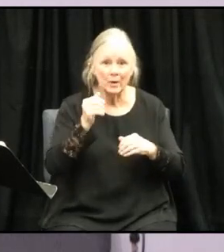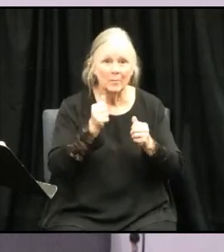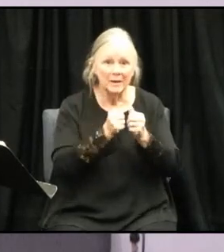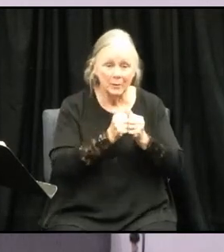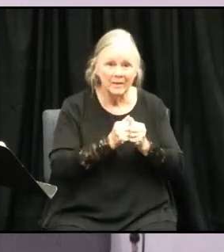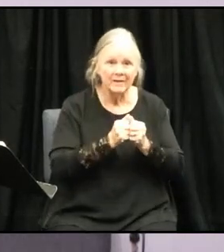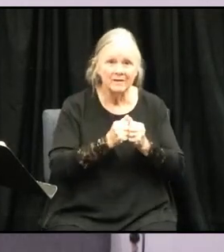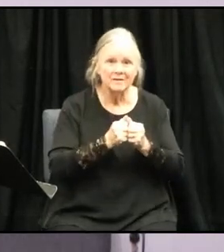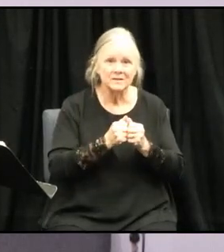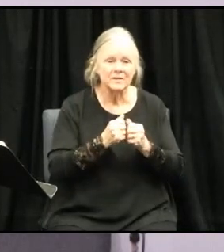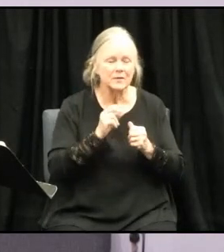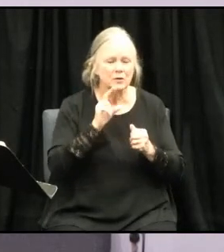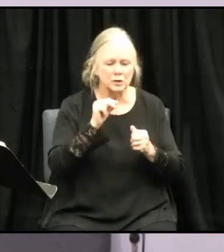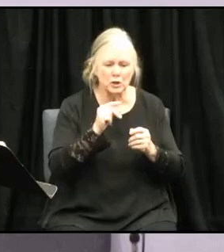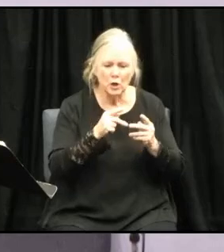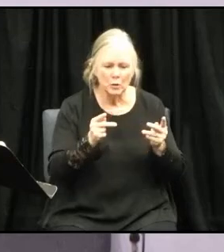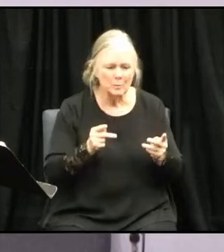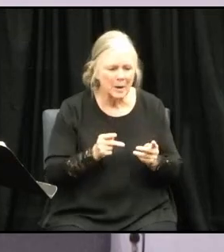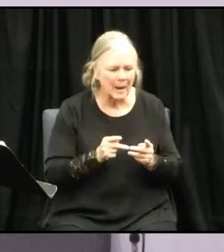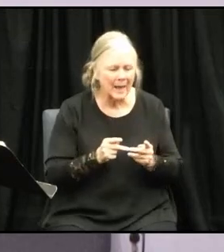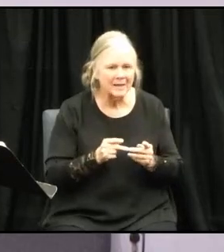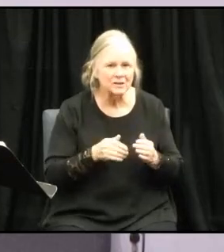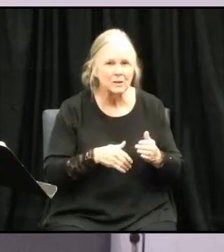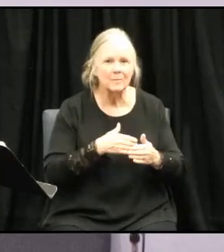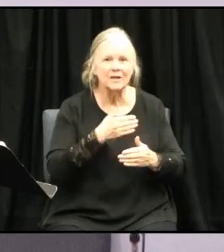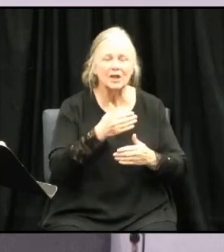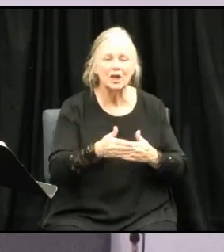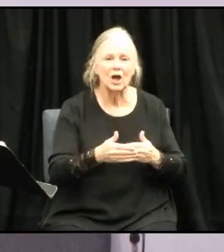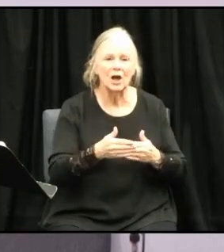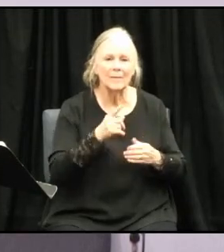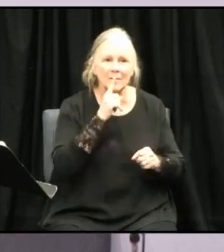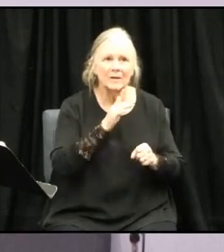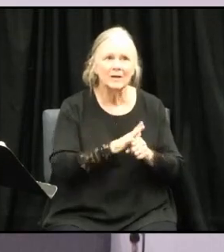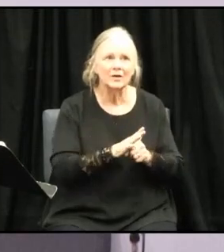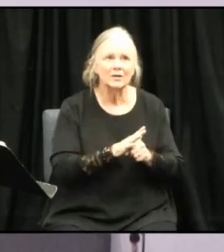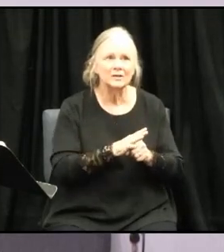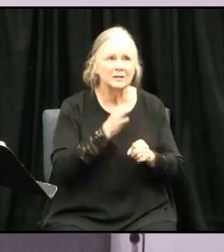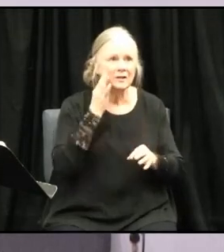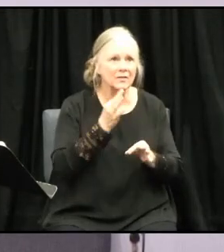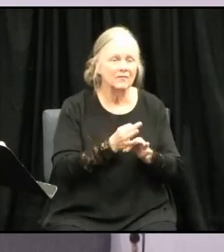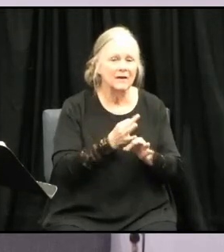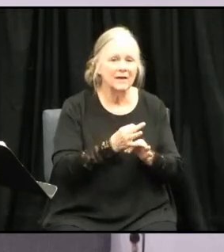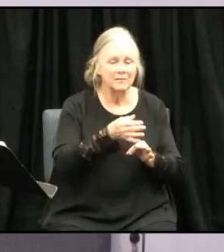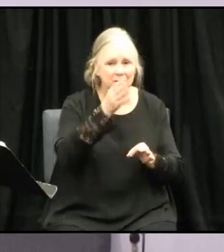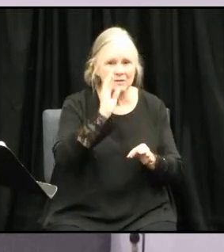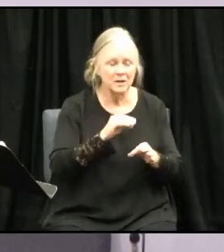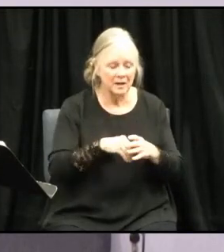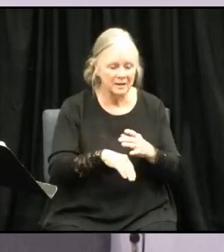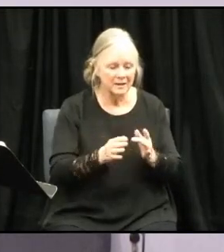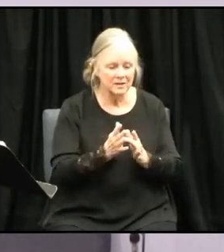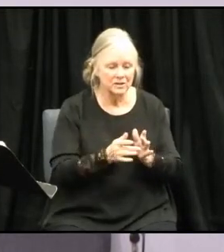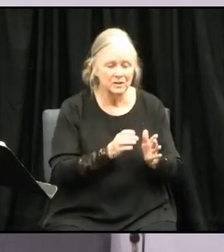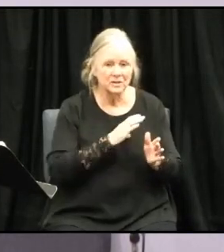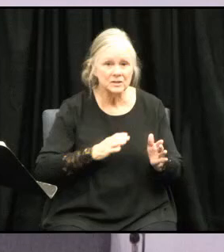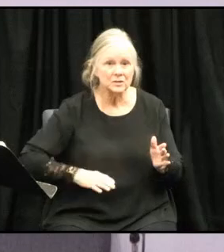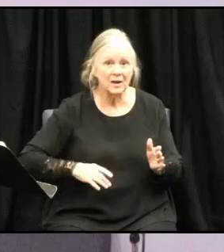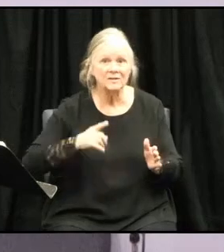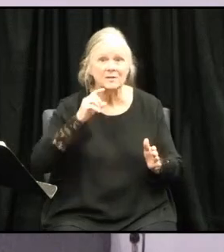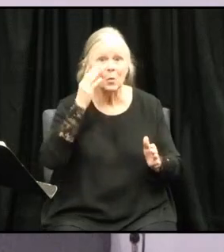No place beyond the guaranteed faithfulness of God in Jesus Christ because of his constant